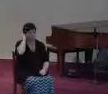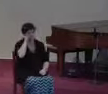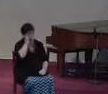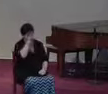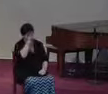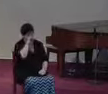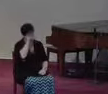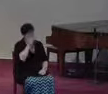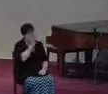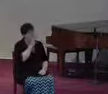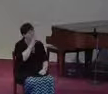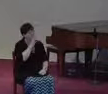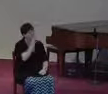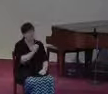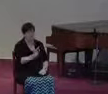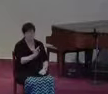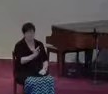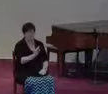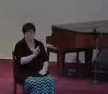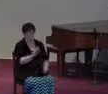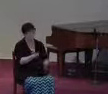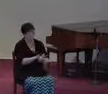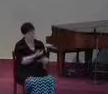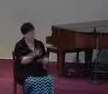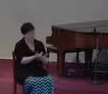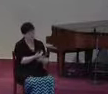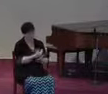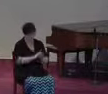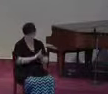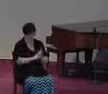Speaking of new, we're told that